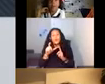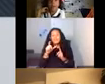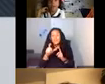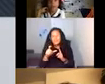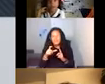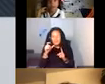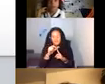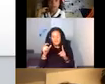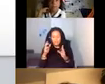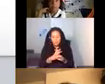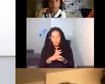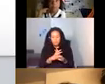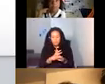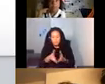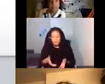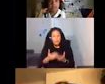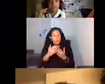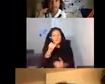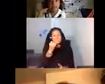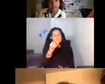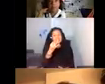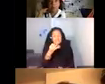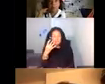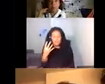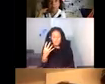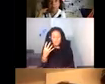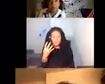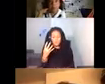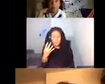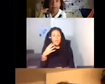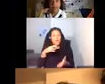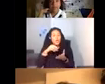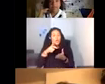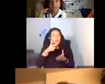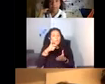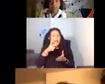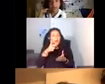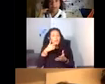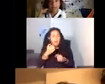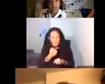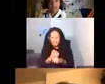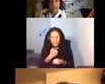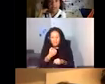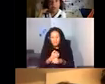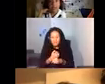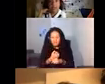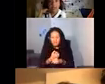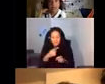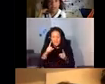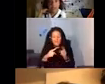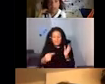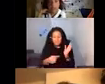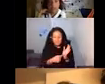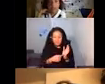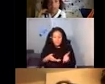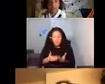Philippa Welton, born 1674, gunpowder manufacturer, Elizabeth Tollett,